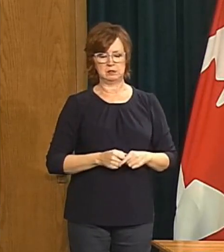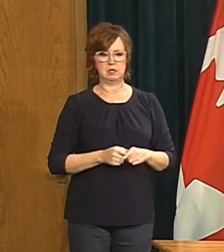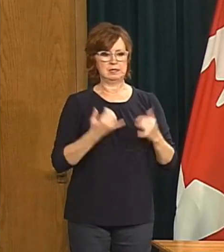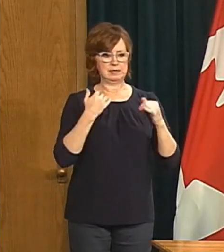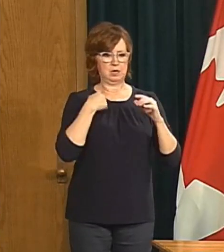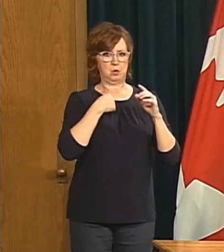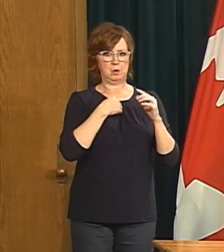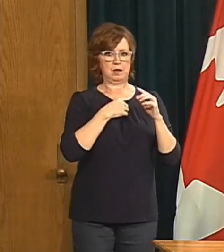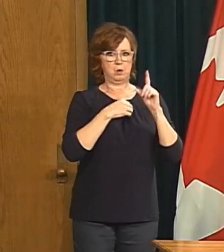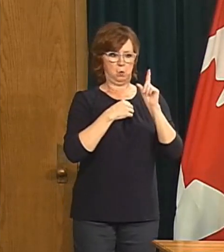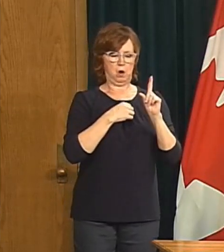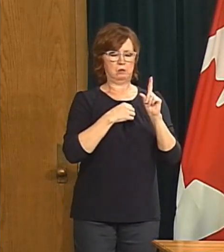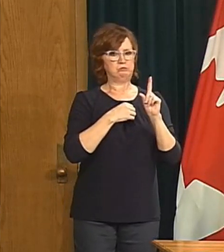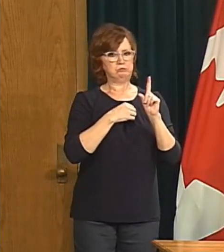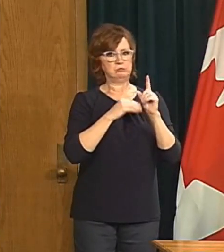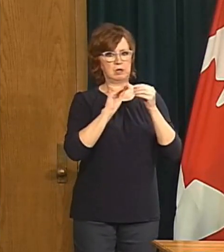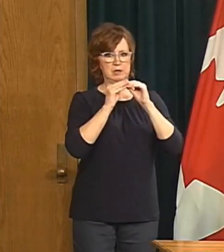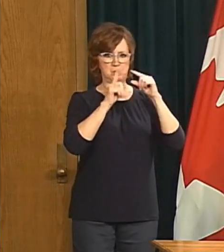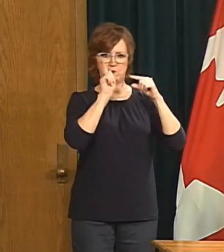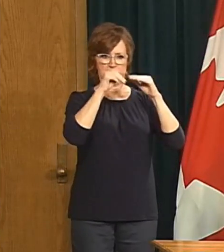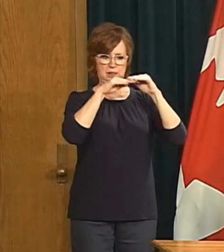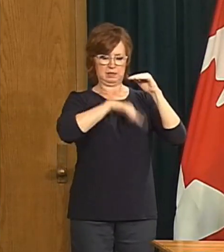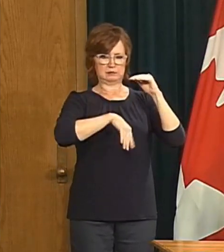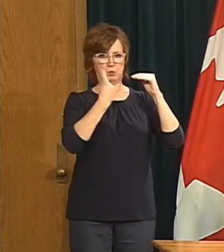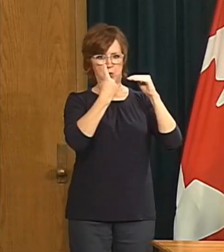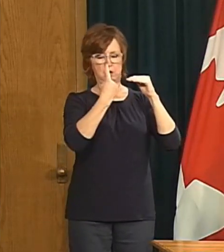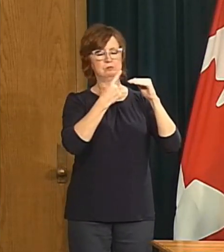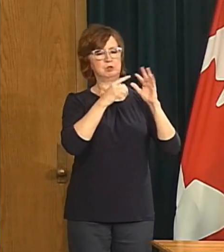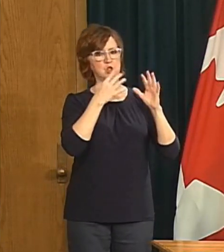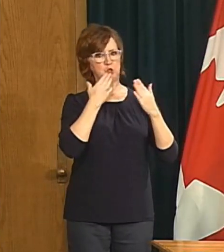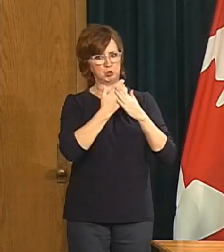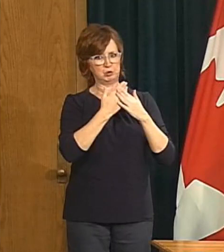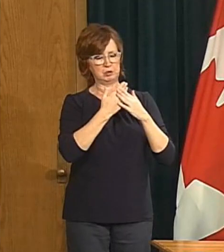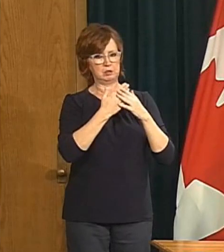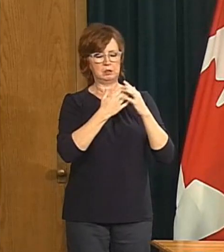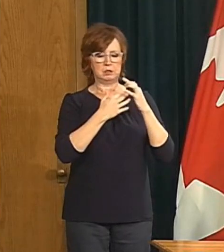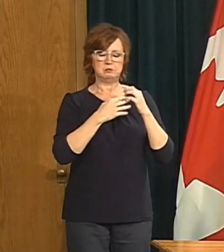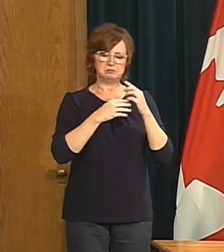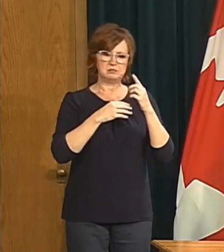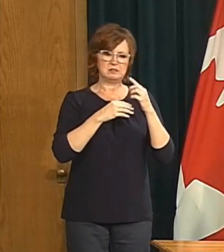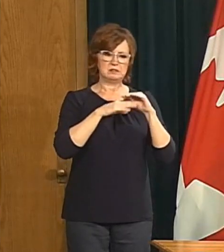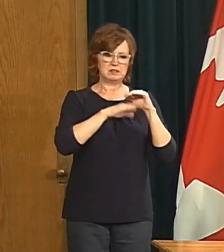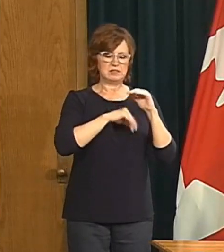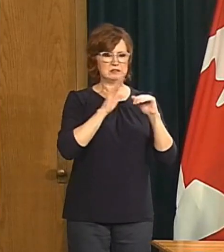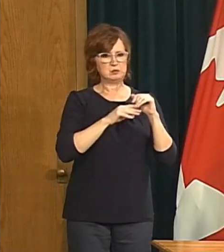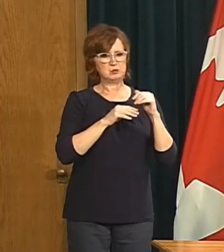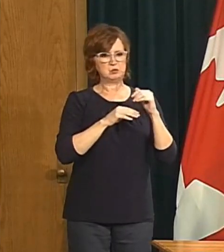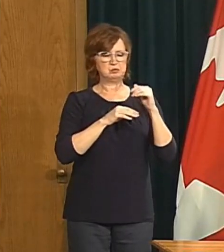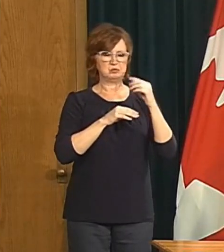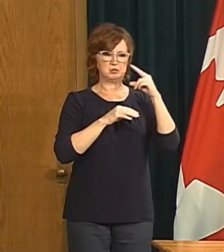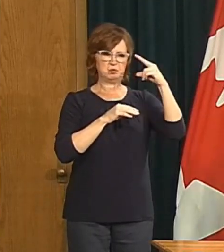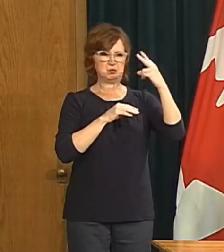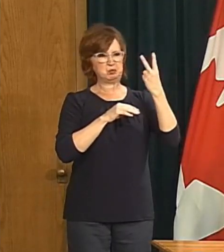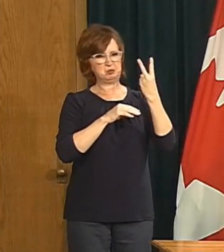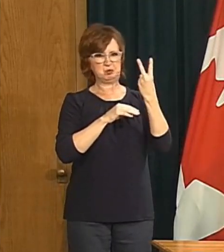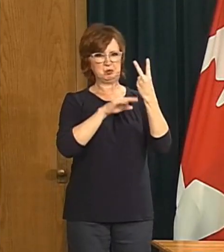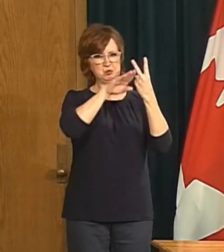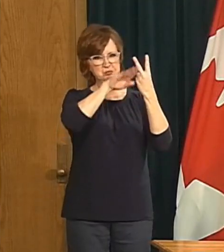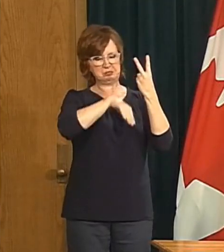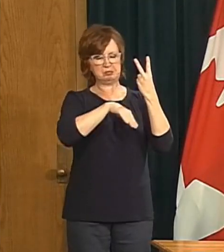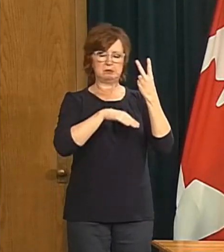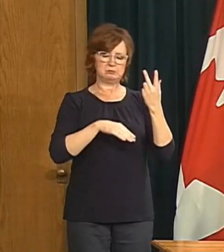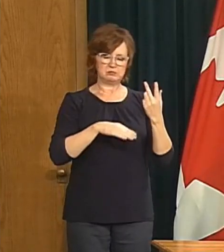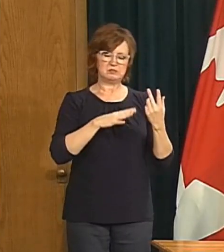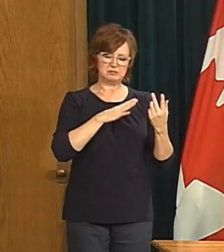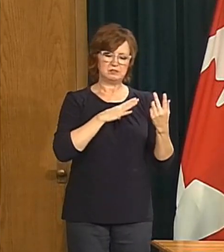keep it less than 2, you will still have a curve which will be lower and more manageable. And obviously, you want to do everything